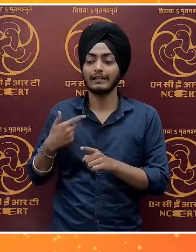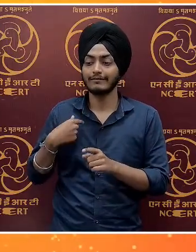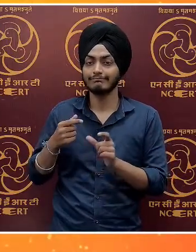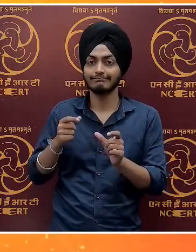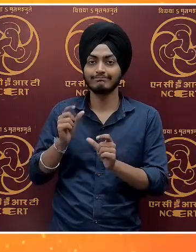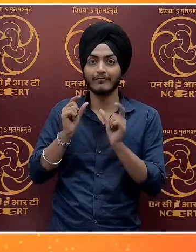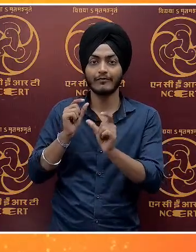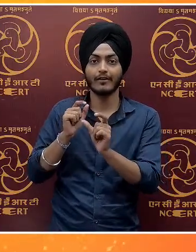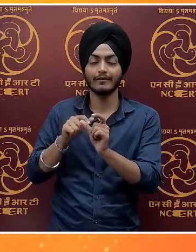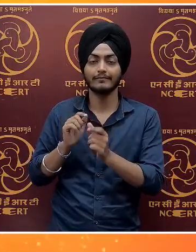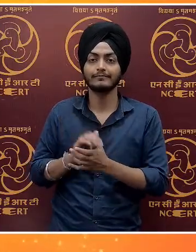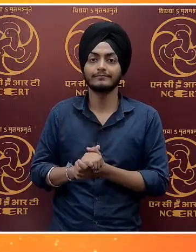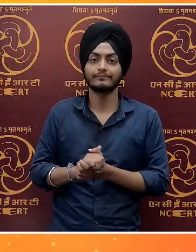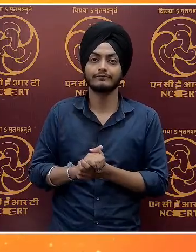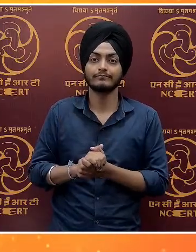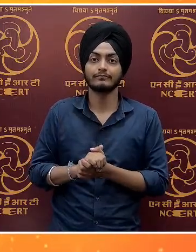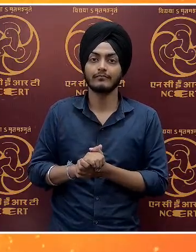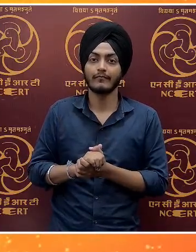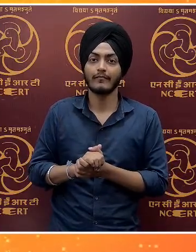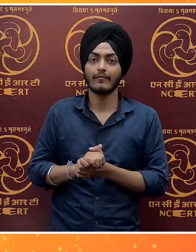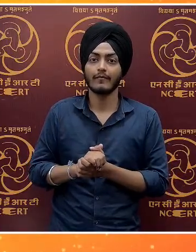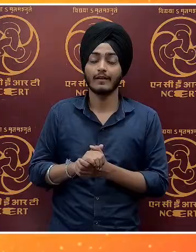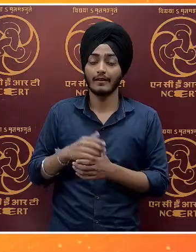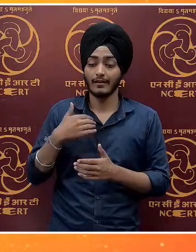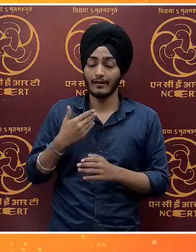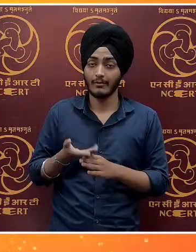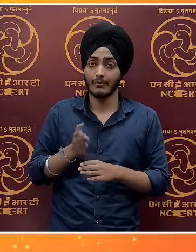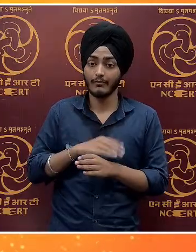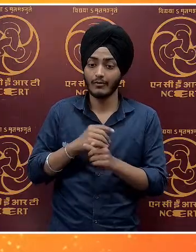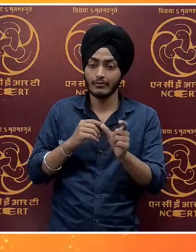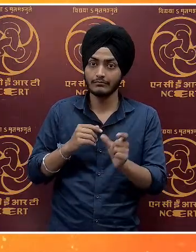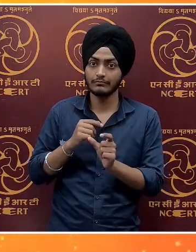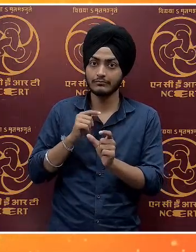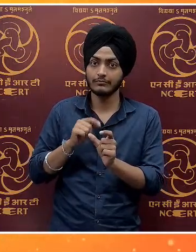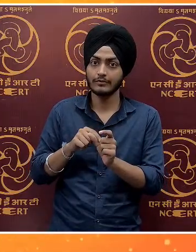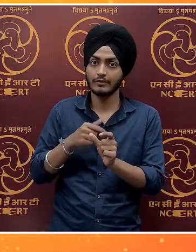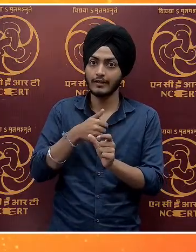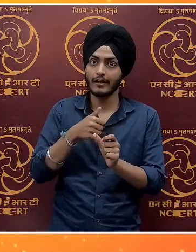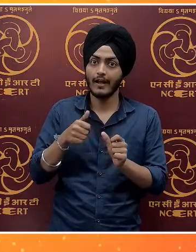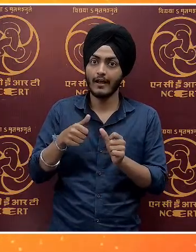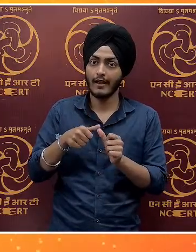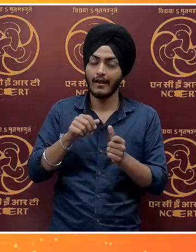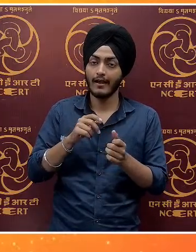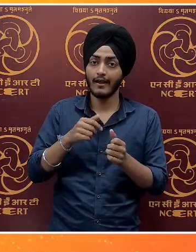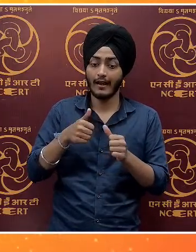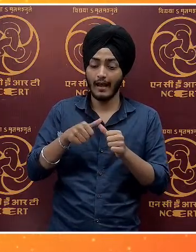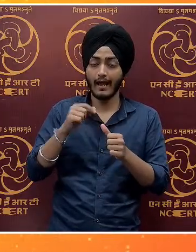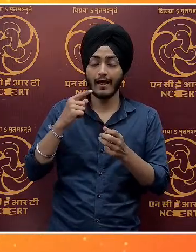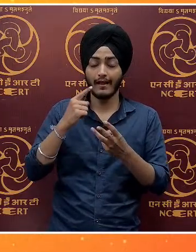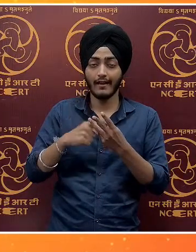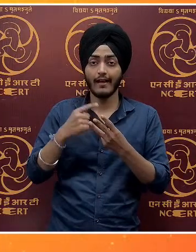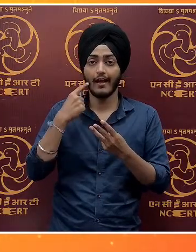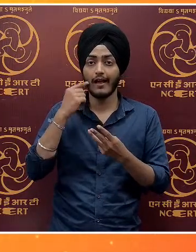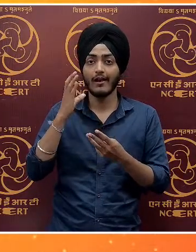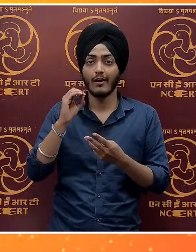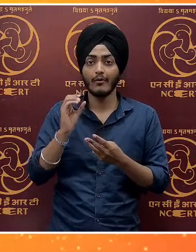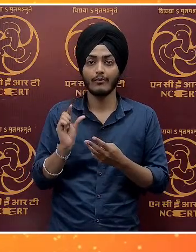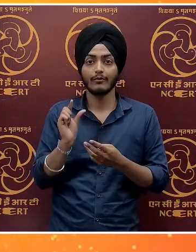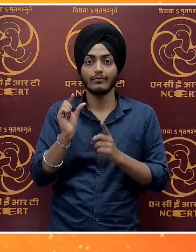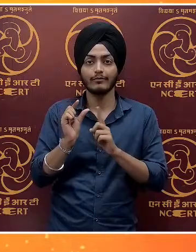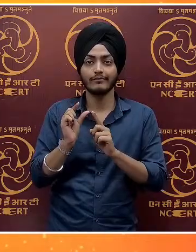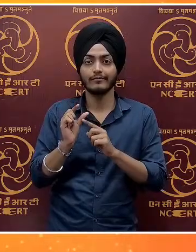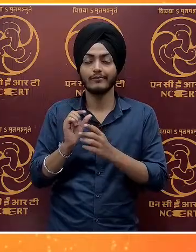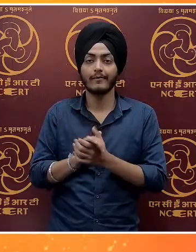letter. An is placed before the vowel sound. A, E, I, O, U are the